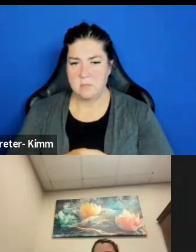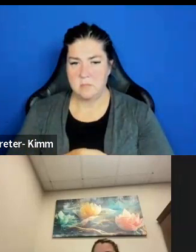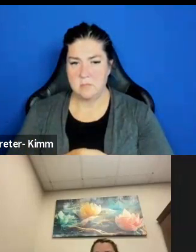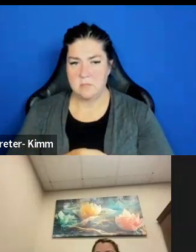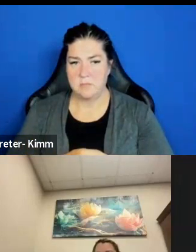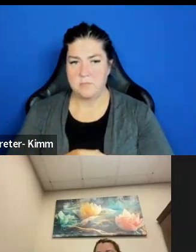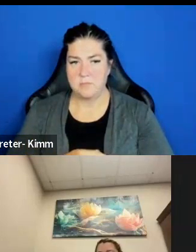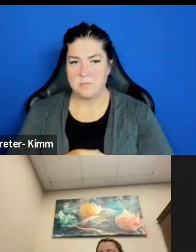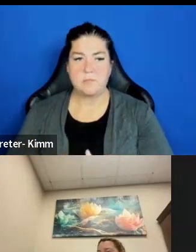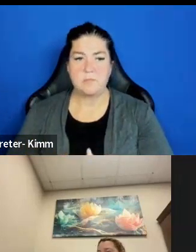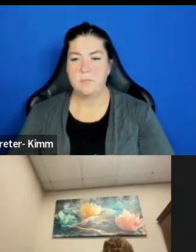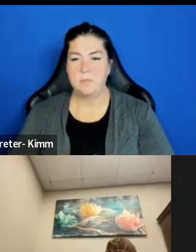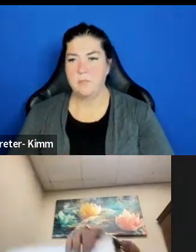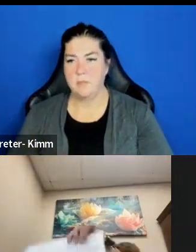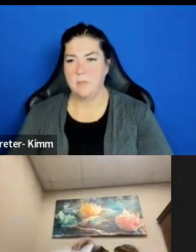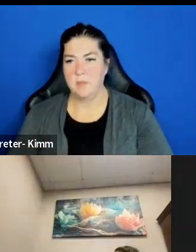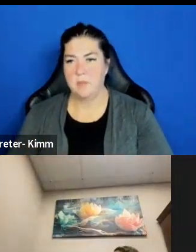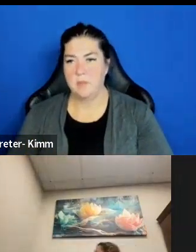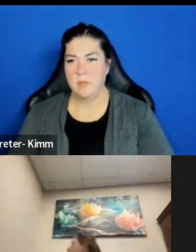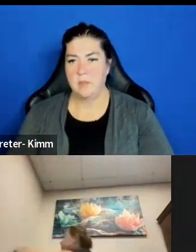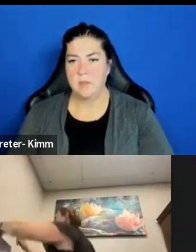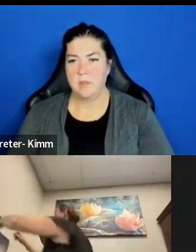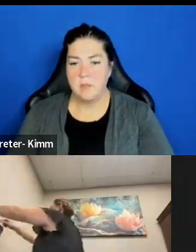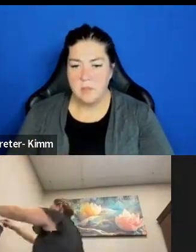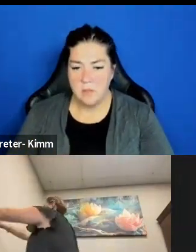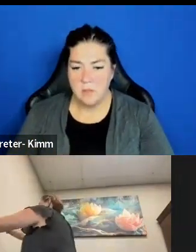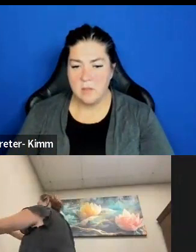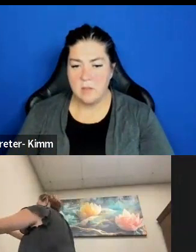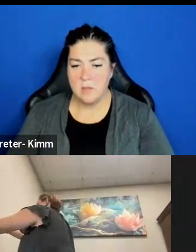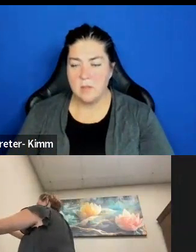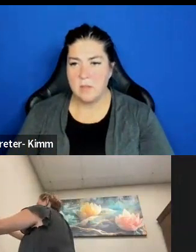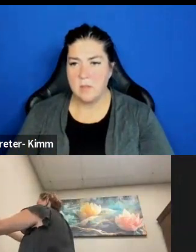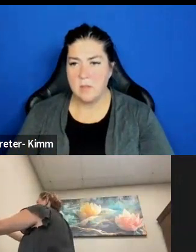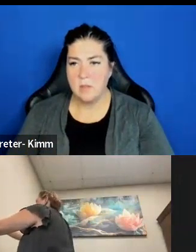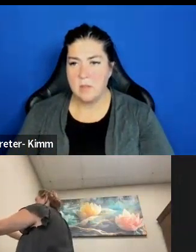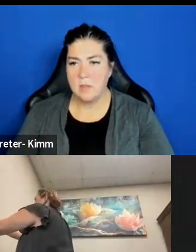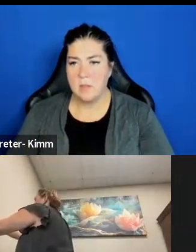Okay, so here's the purpose. I'll hand it over to Beatrice.